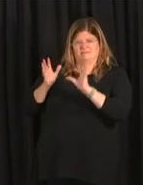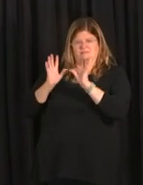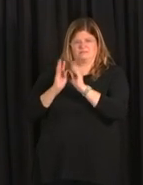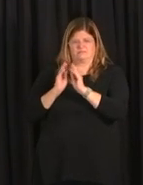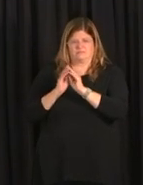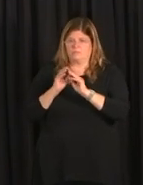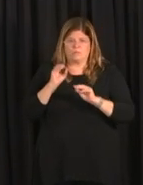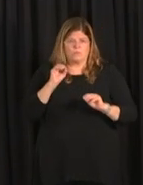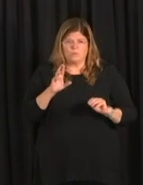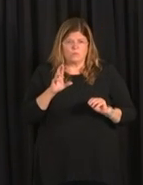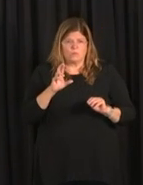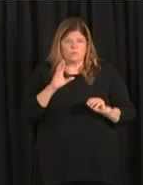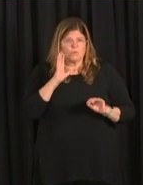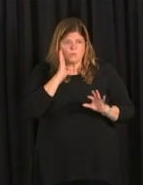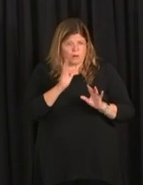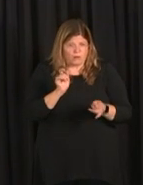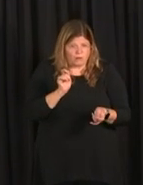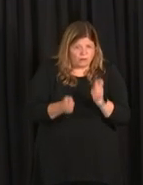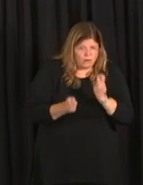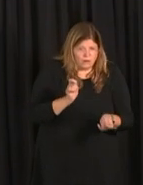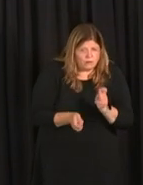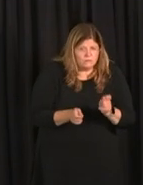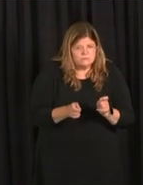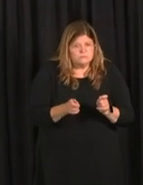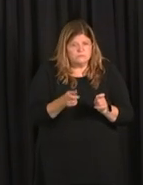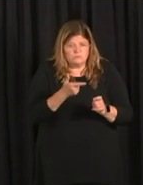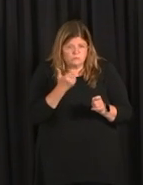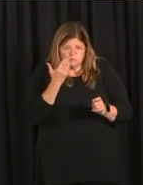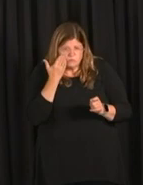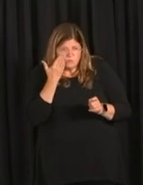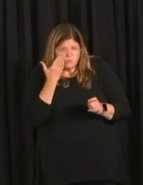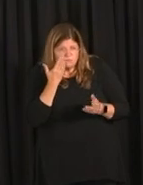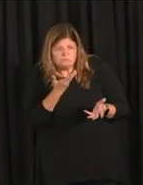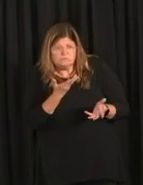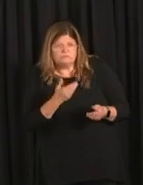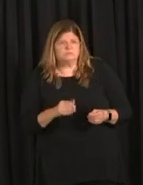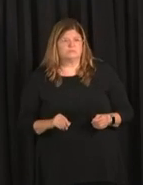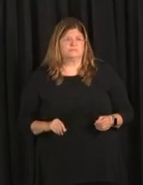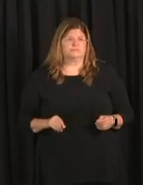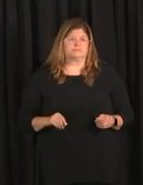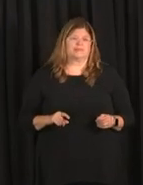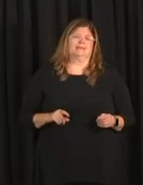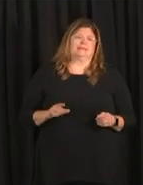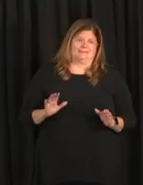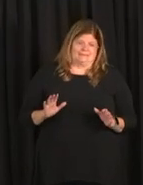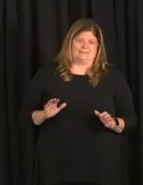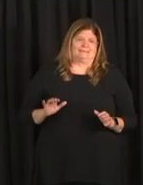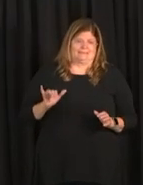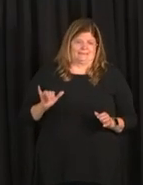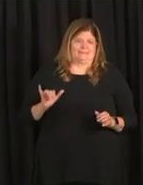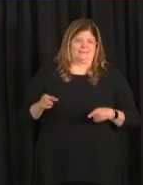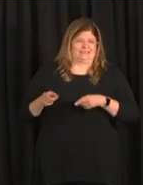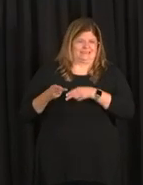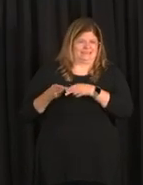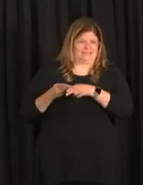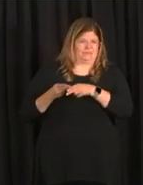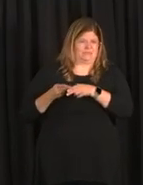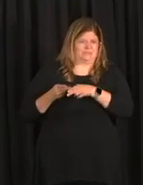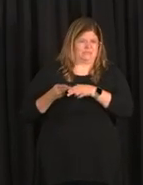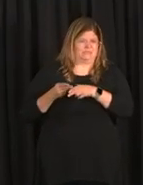or are there going to be any amendments? And if there are, do you know what they'll be? With regard to the first, that's a temporary